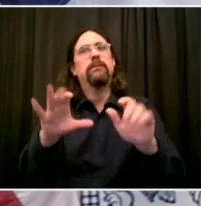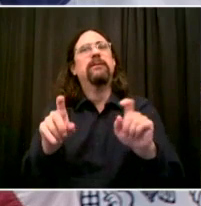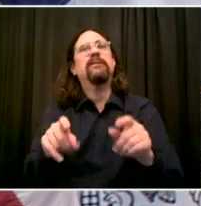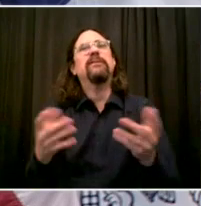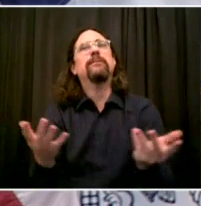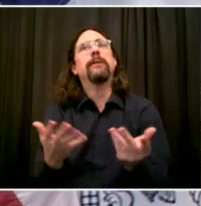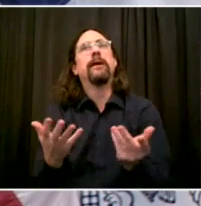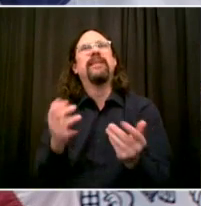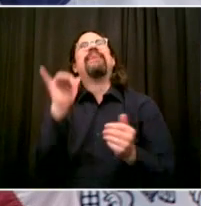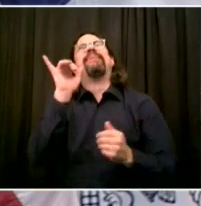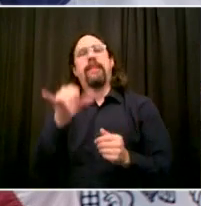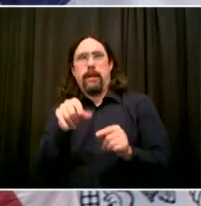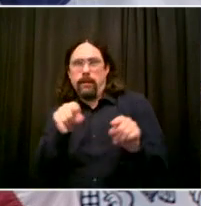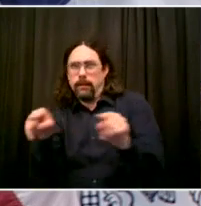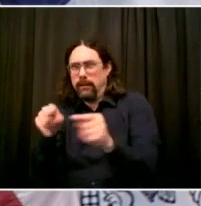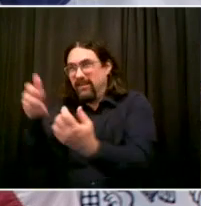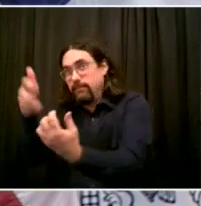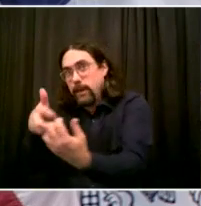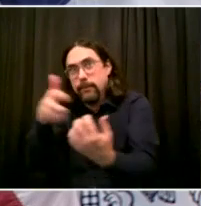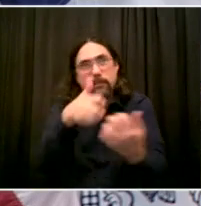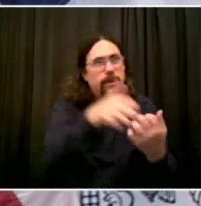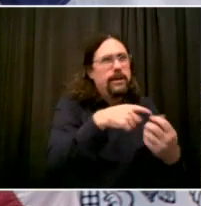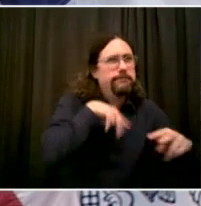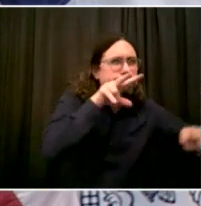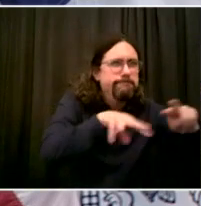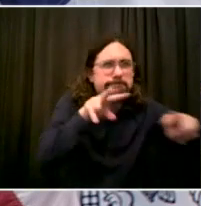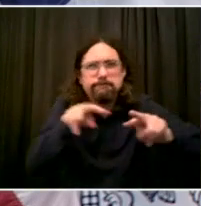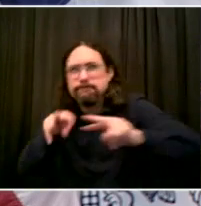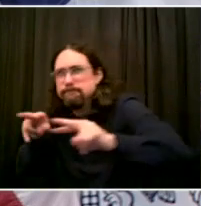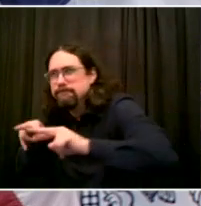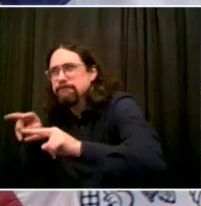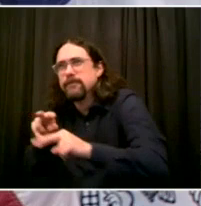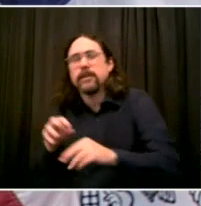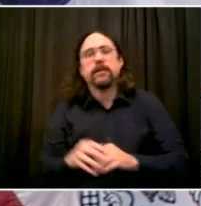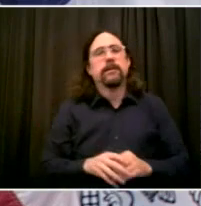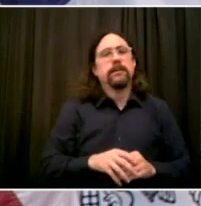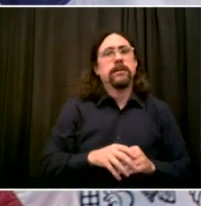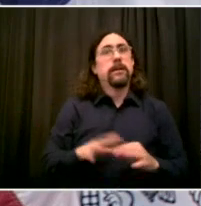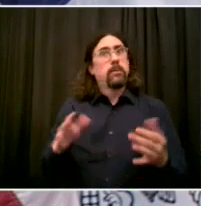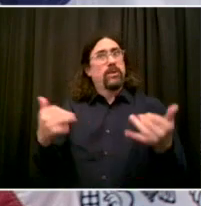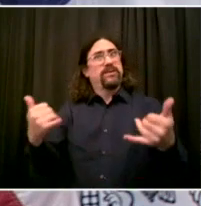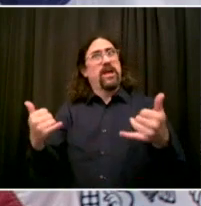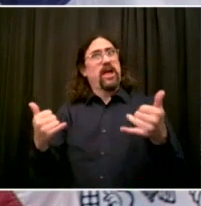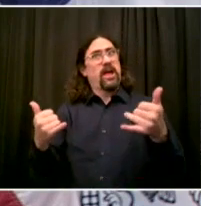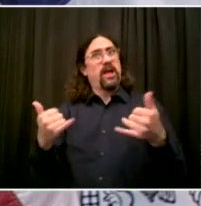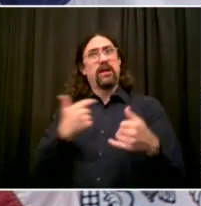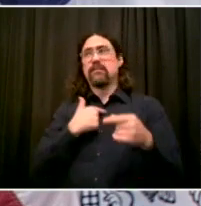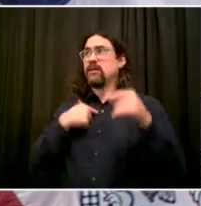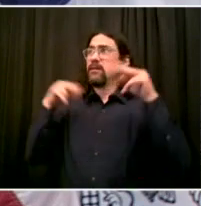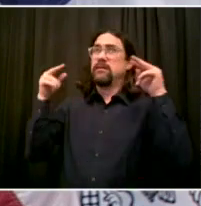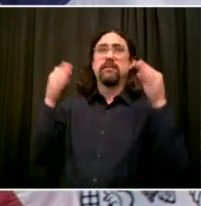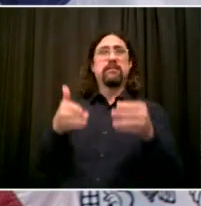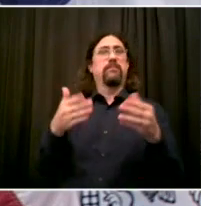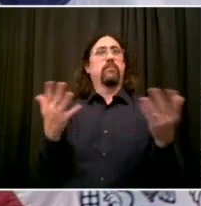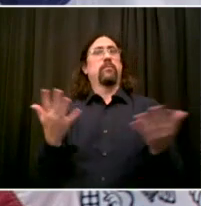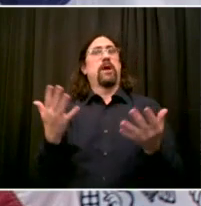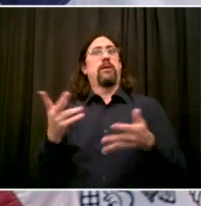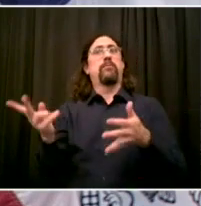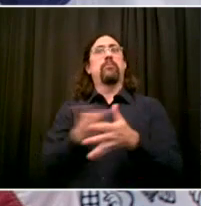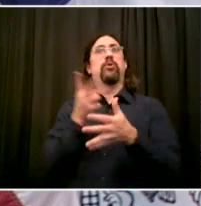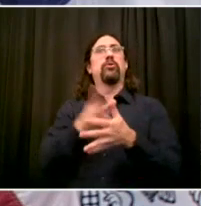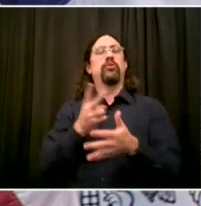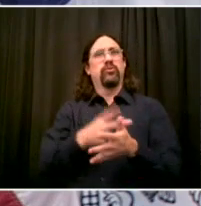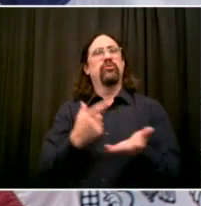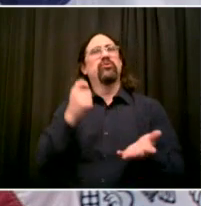and inequality and using the tools of government in every way possible to help communities that have been for so